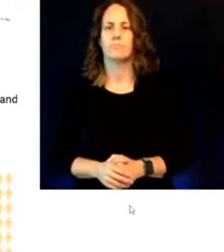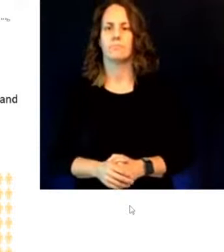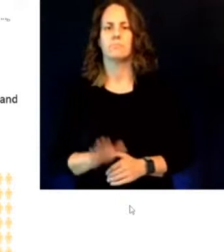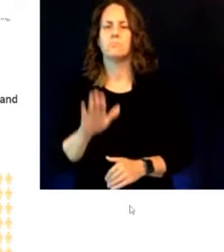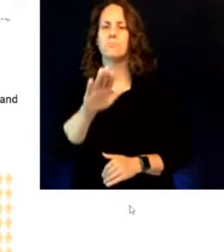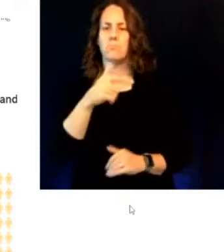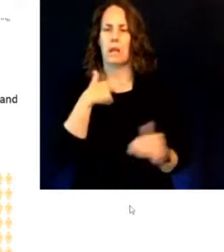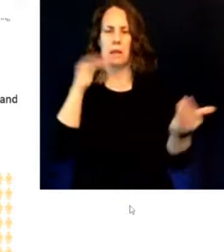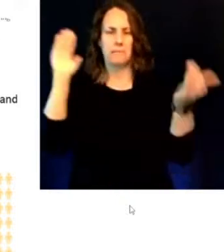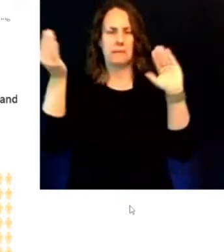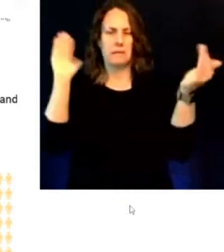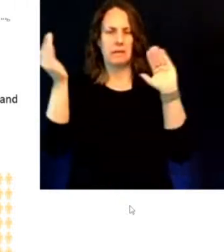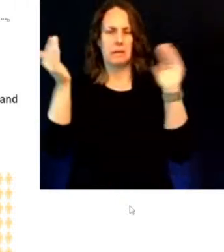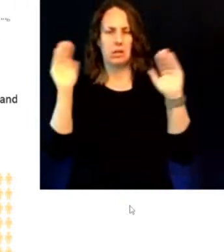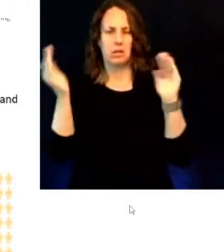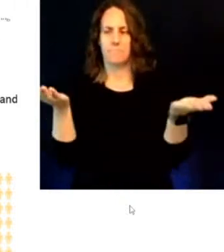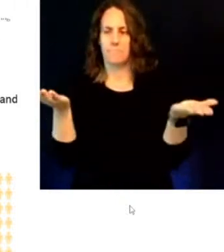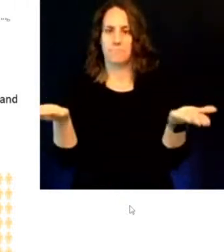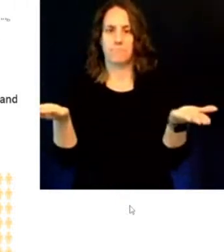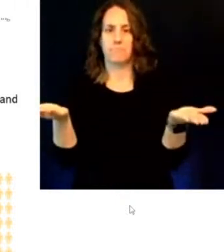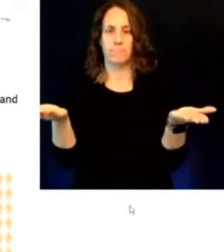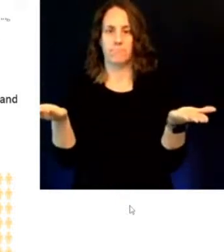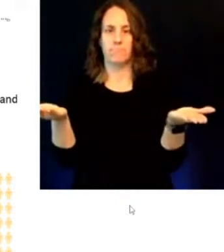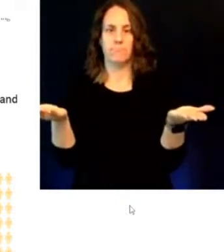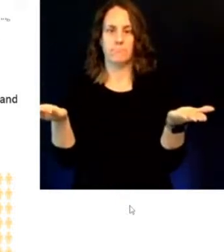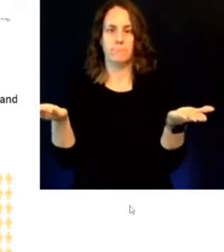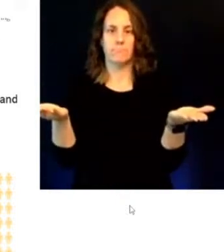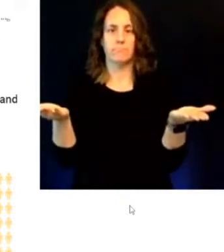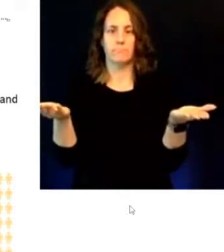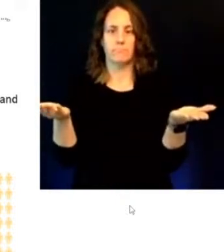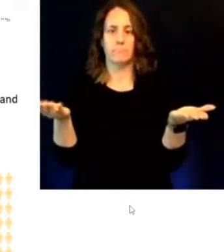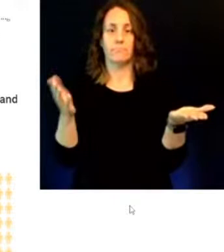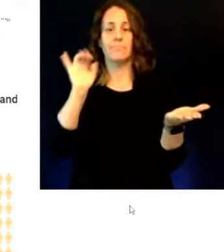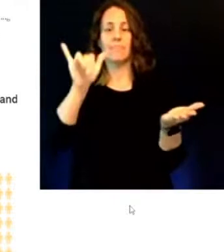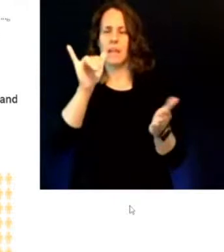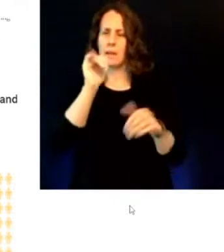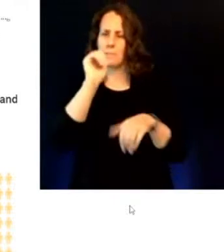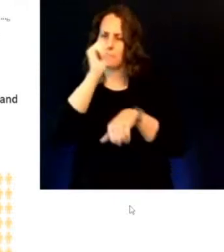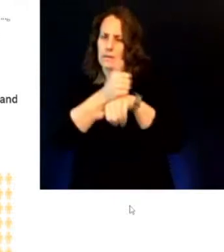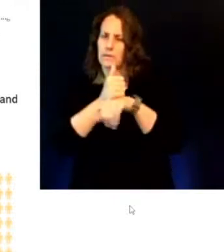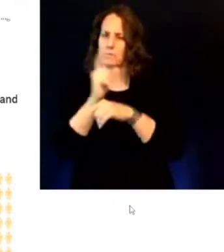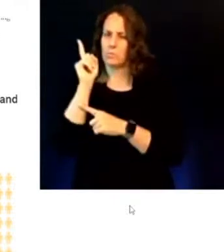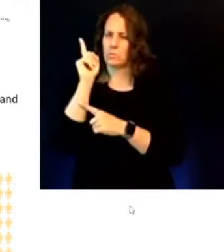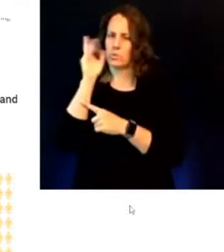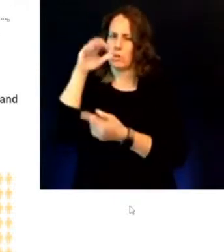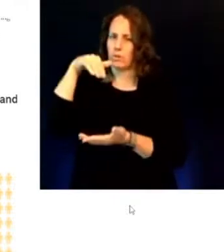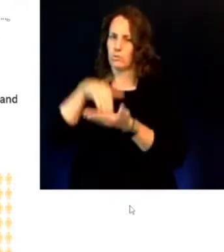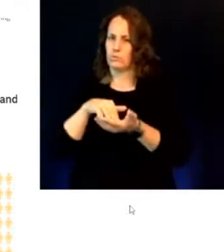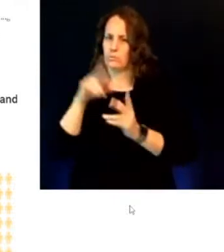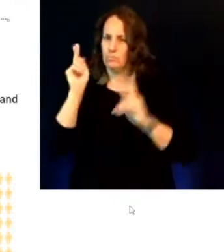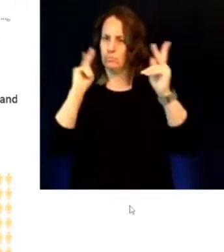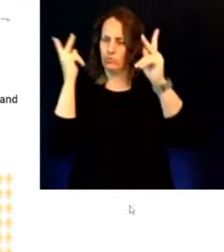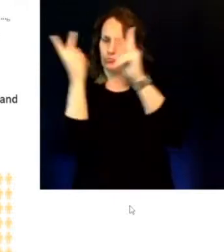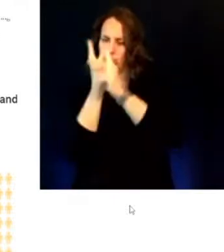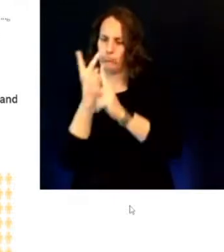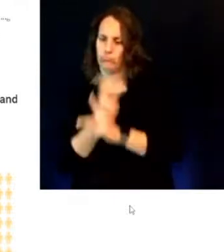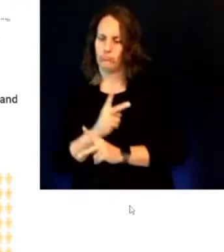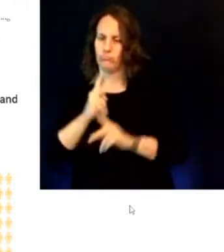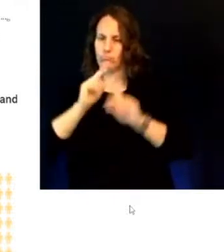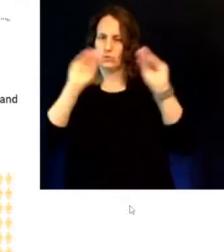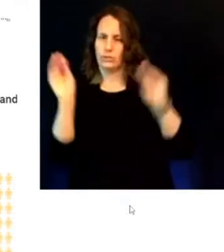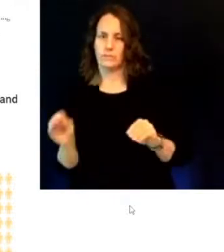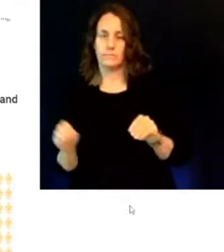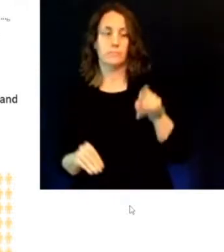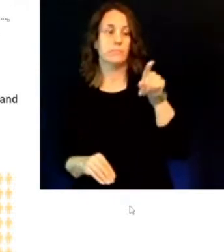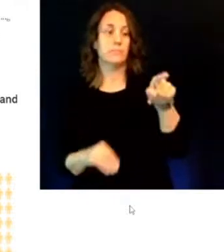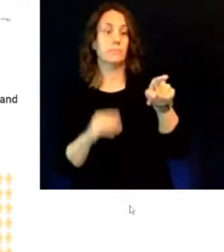of cases per 100,000 people, as you look at those who are fully vaccinated in blue and those who are not fully vaccinated, which is in the orange